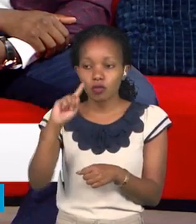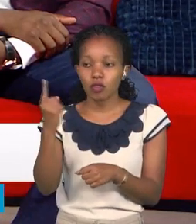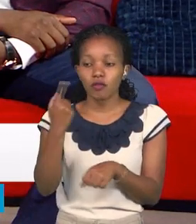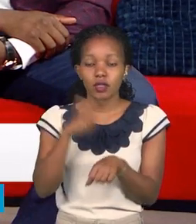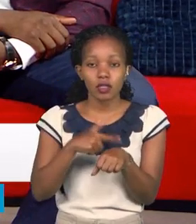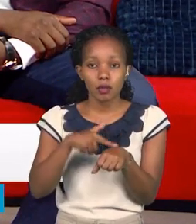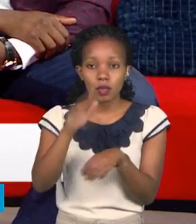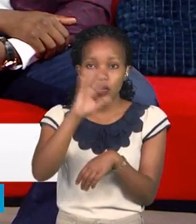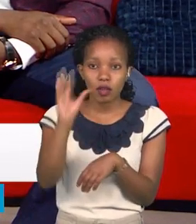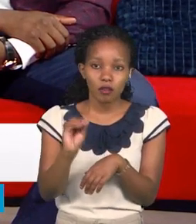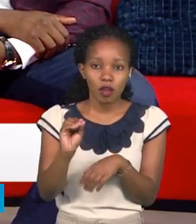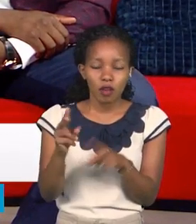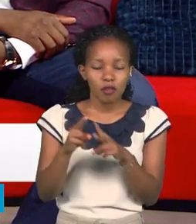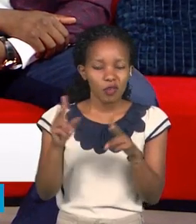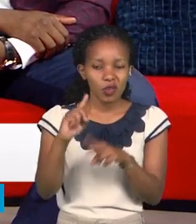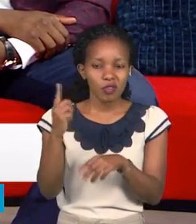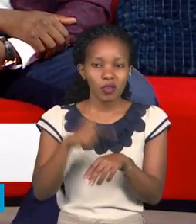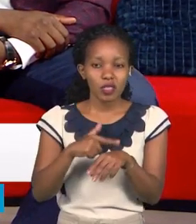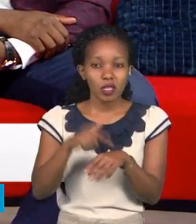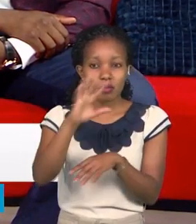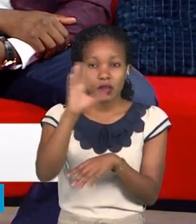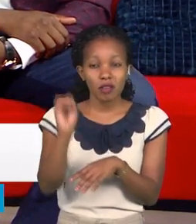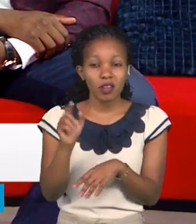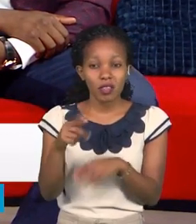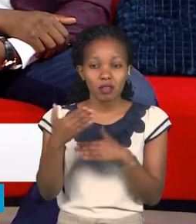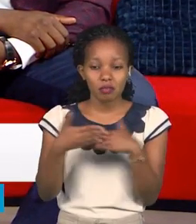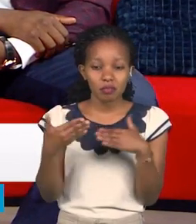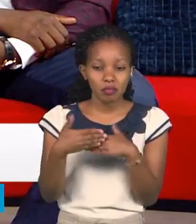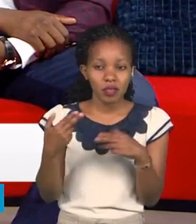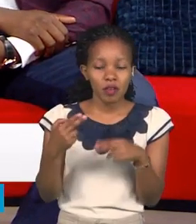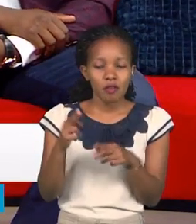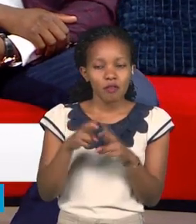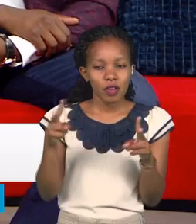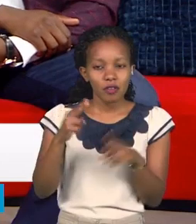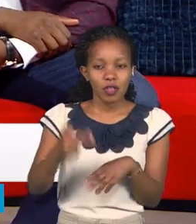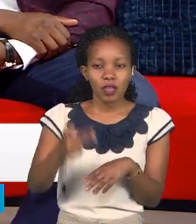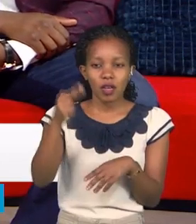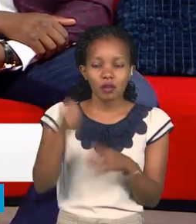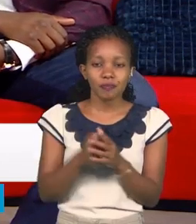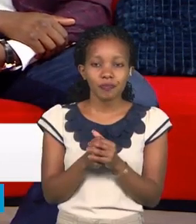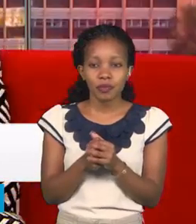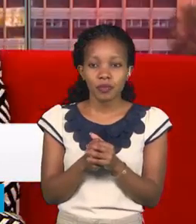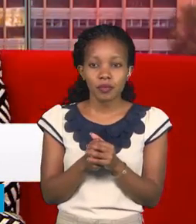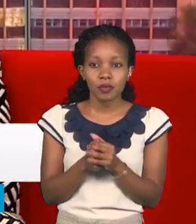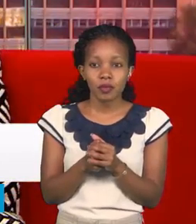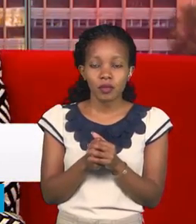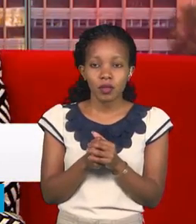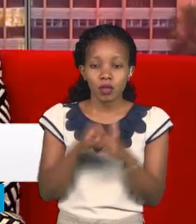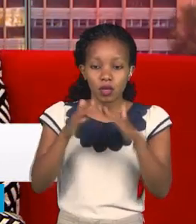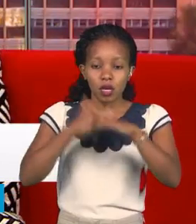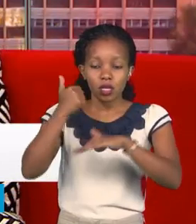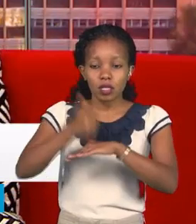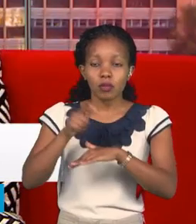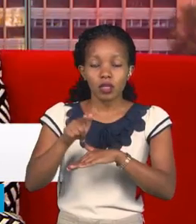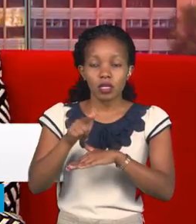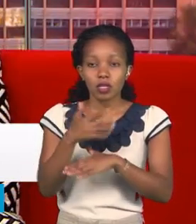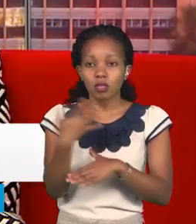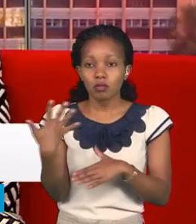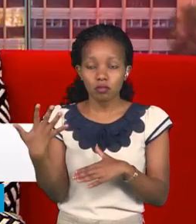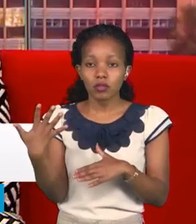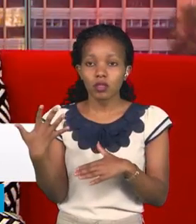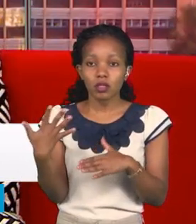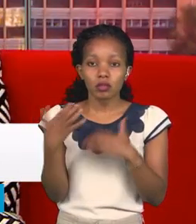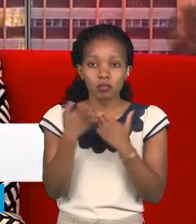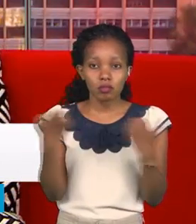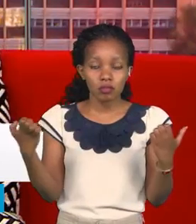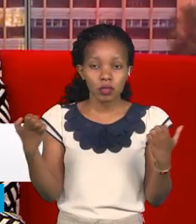Africa, for the very first time in Africa. So, these surgeries were very, very high-end. Now, to accomplish this, you need the skill sets and you need the infrastructure to